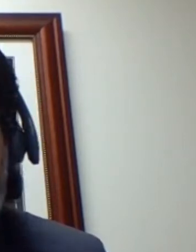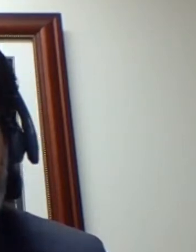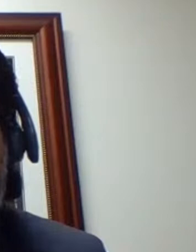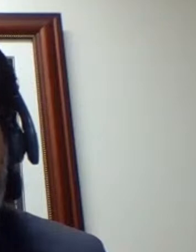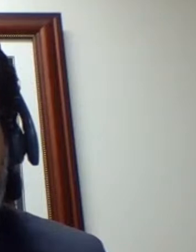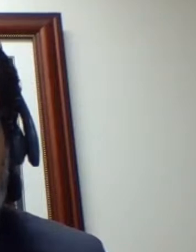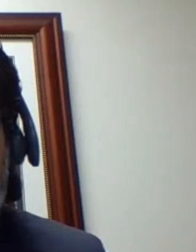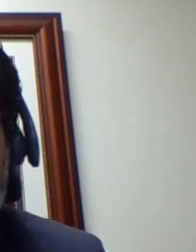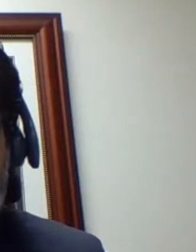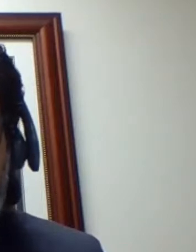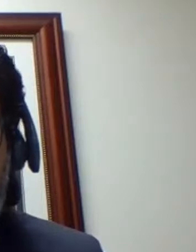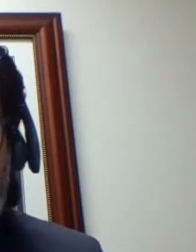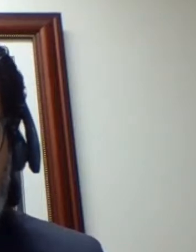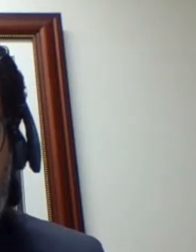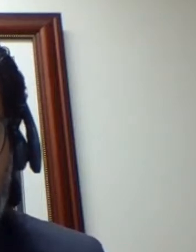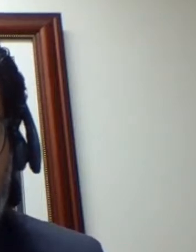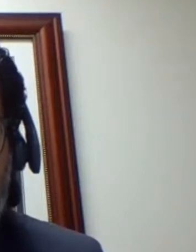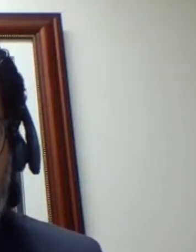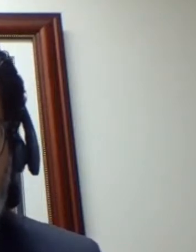that introduction for us, please.